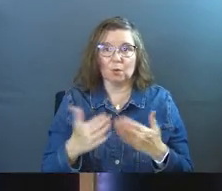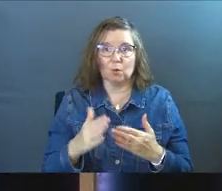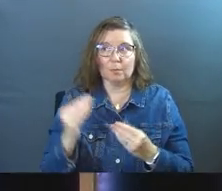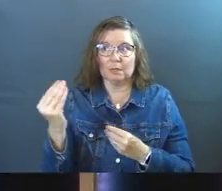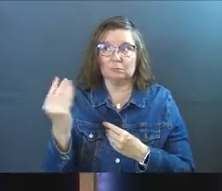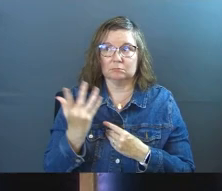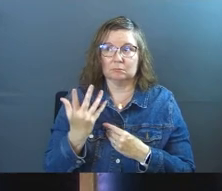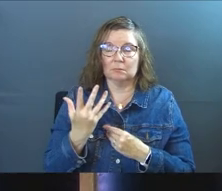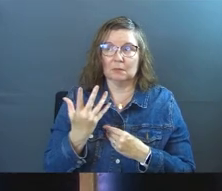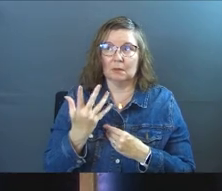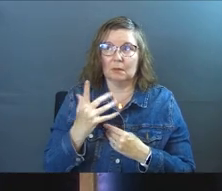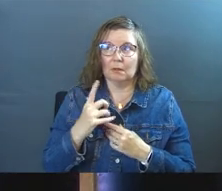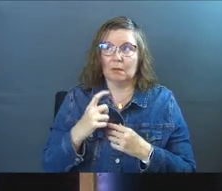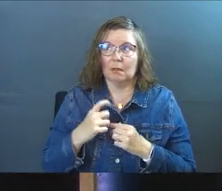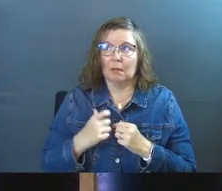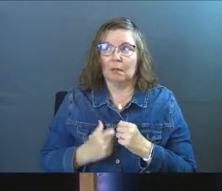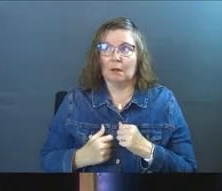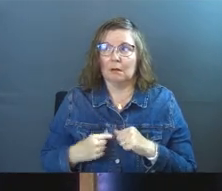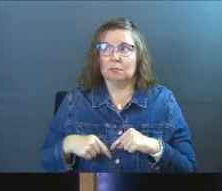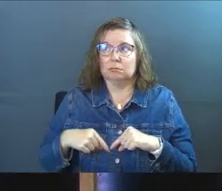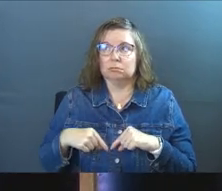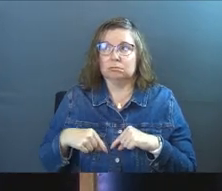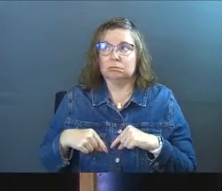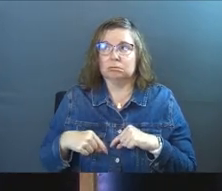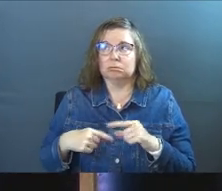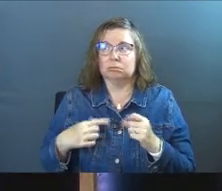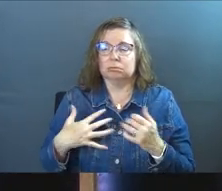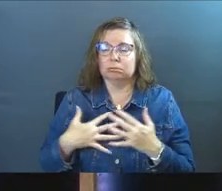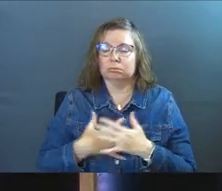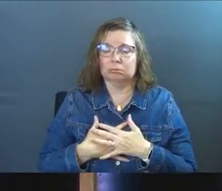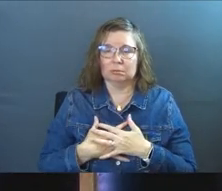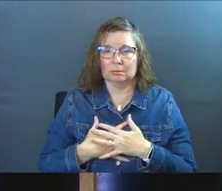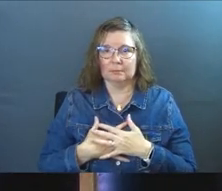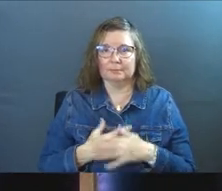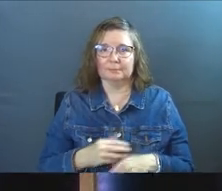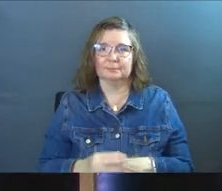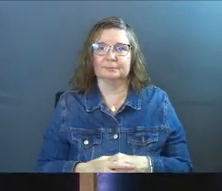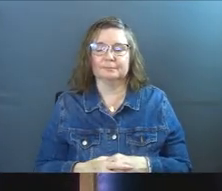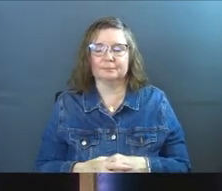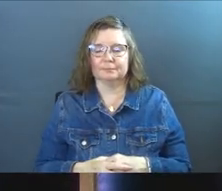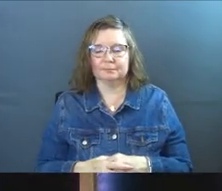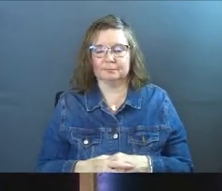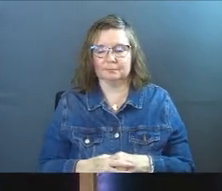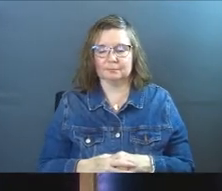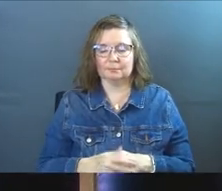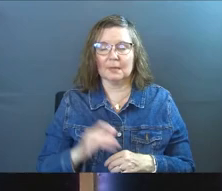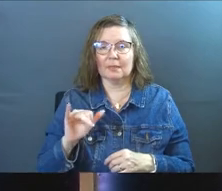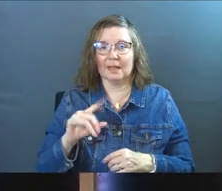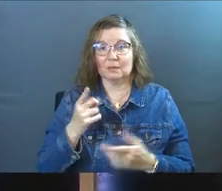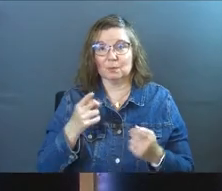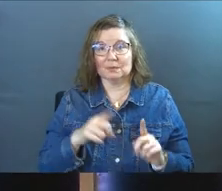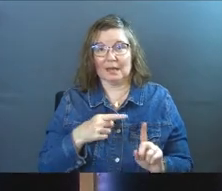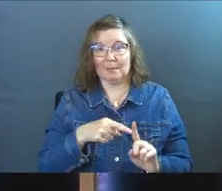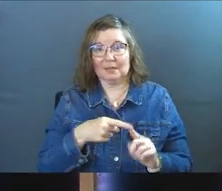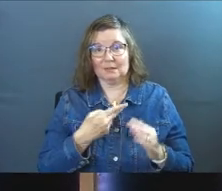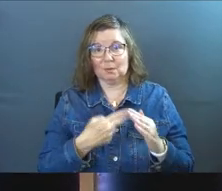was given to you and you physically reacted. And that's where he